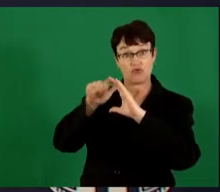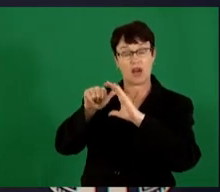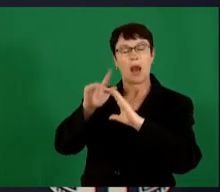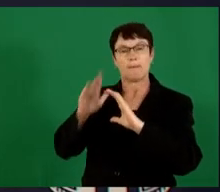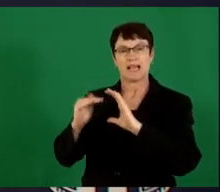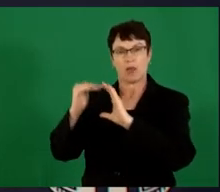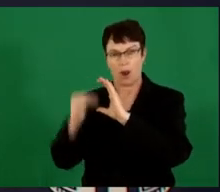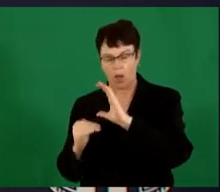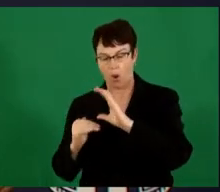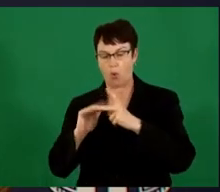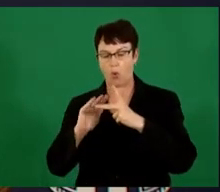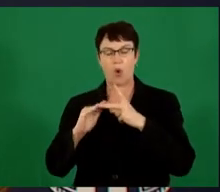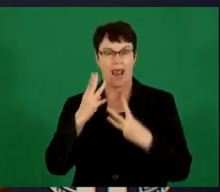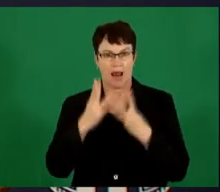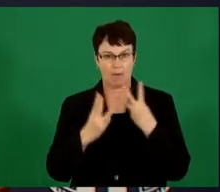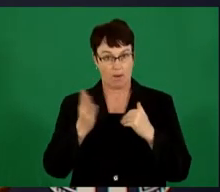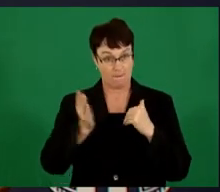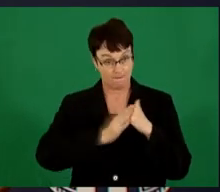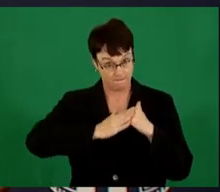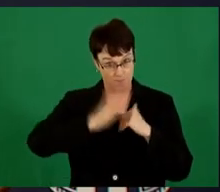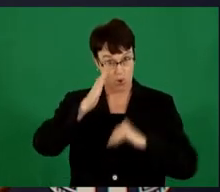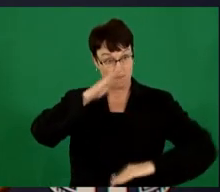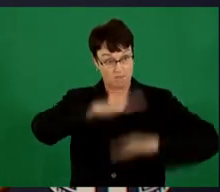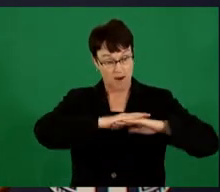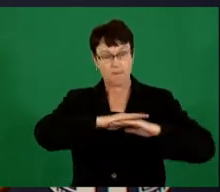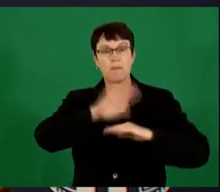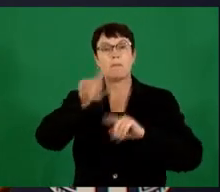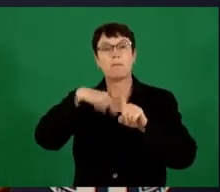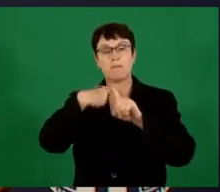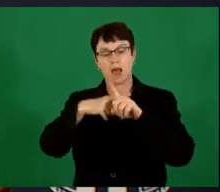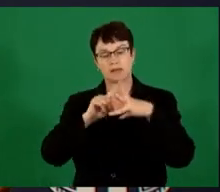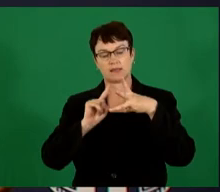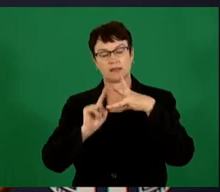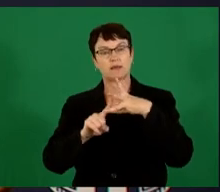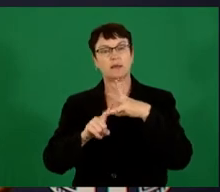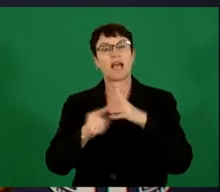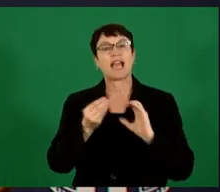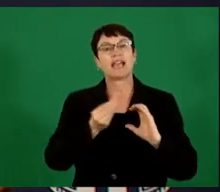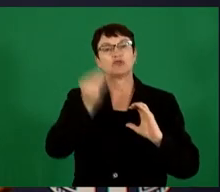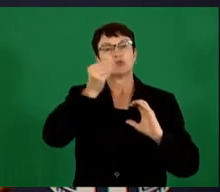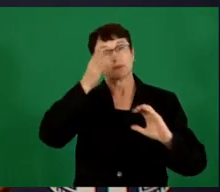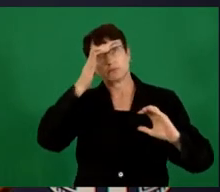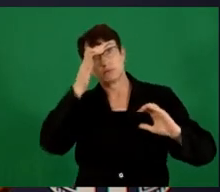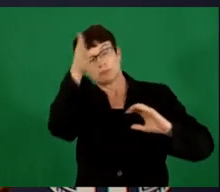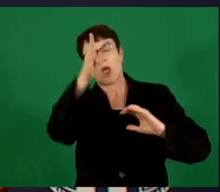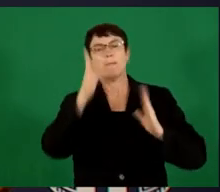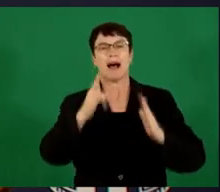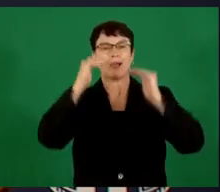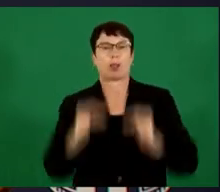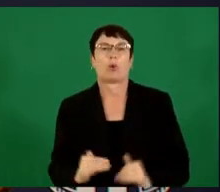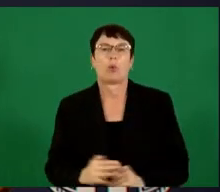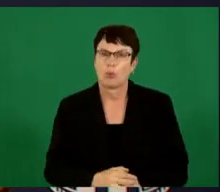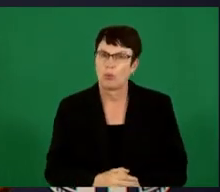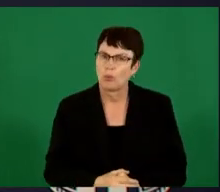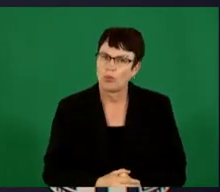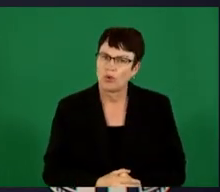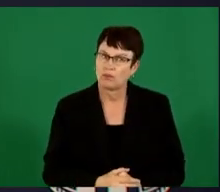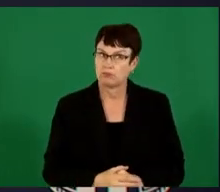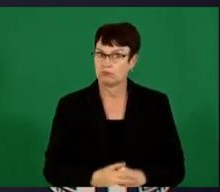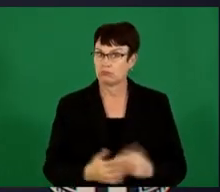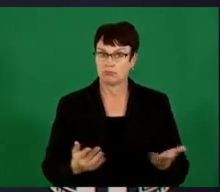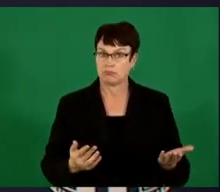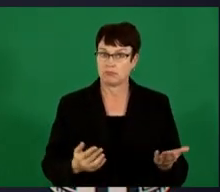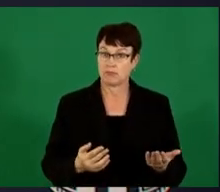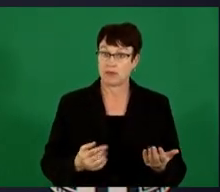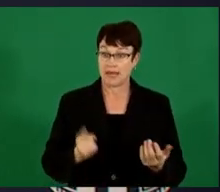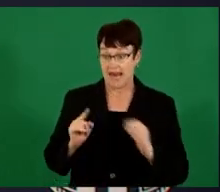employment, and guess what? Low long-term interest rates. You can never have low long-term interest rates if you have